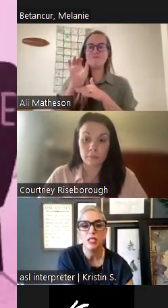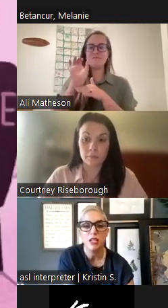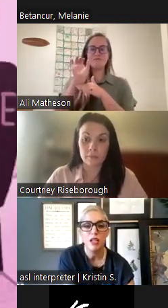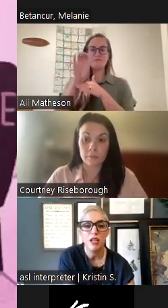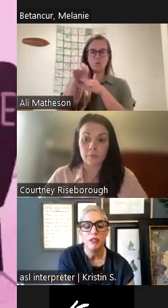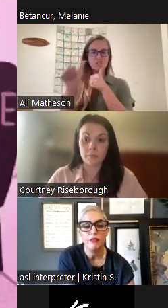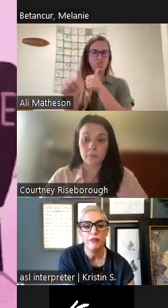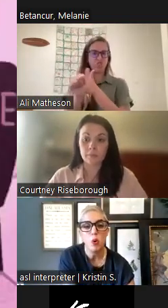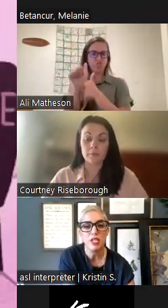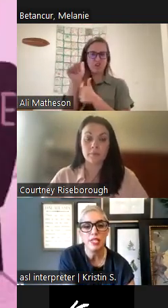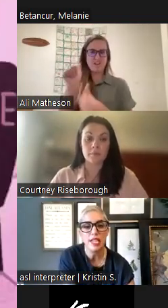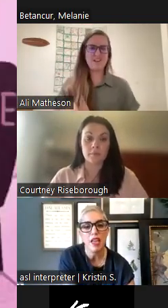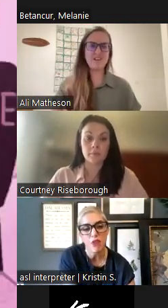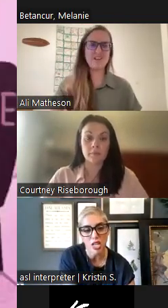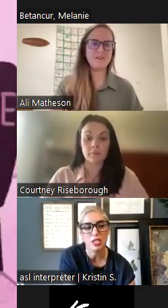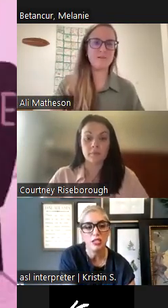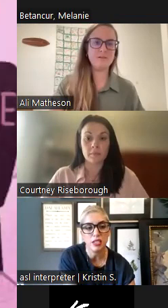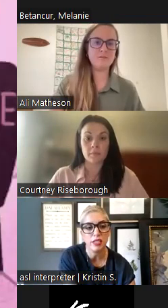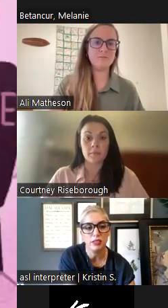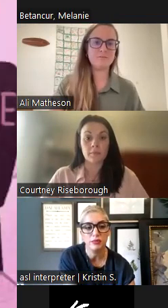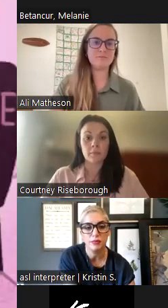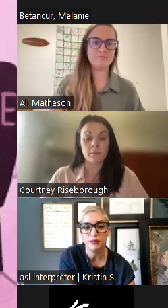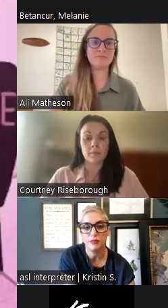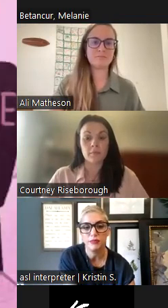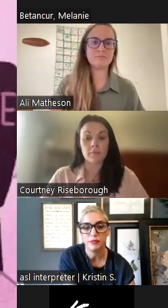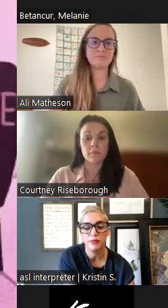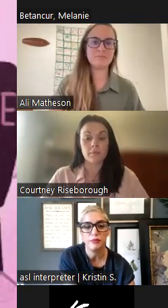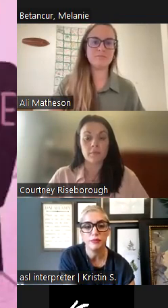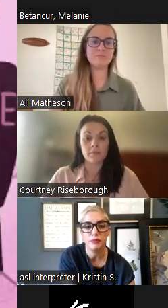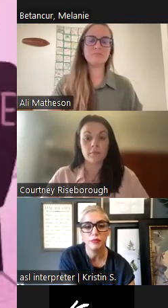Okay. Force and threats.